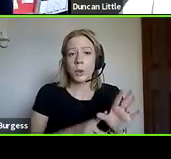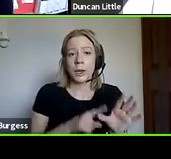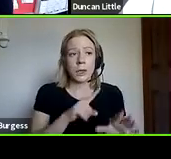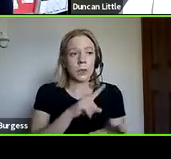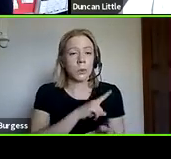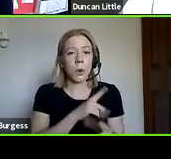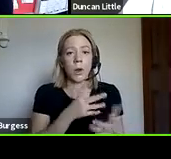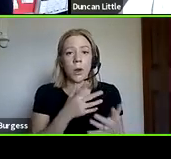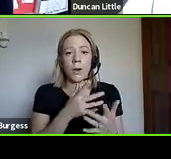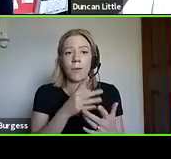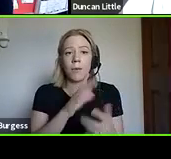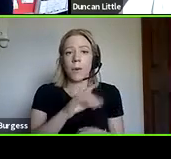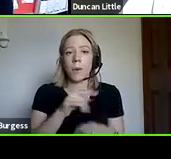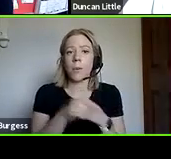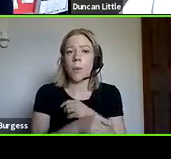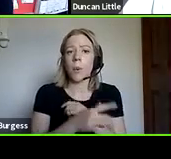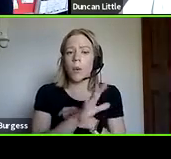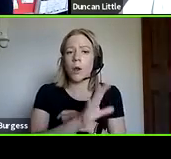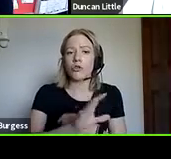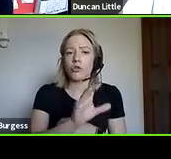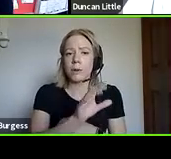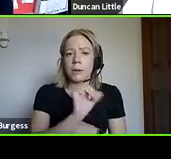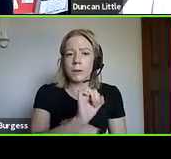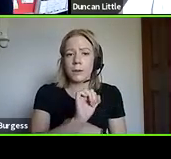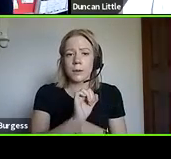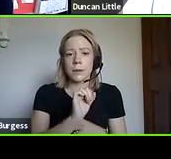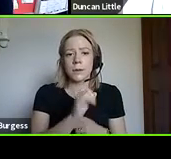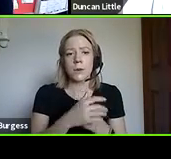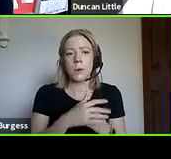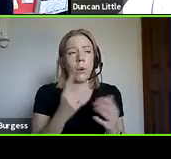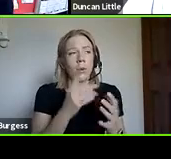involved: Ukraine, UK,